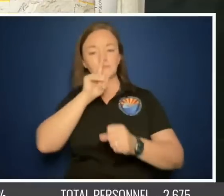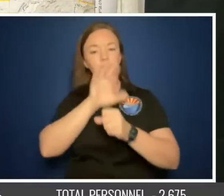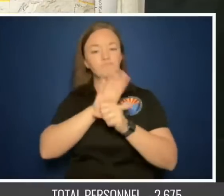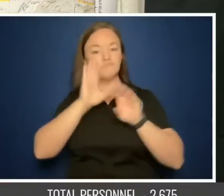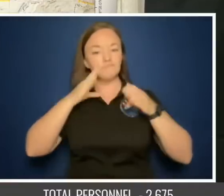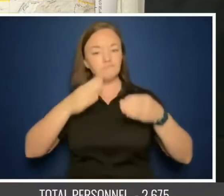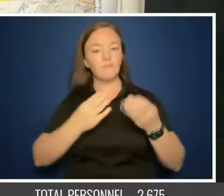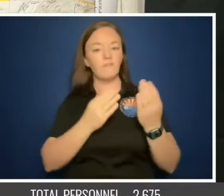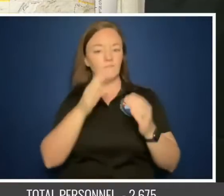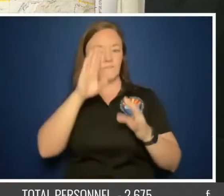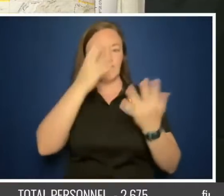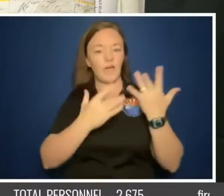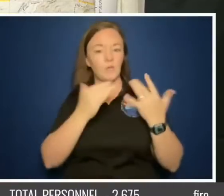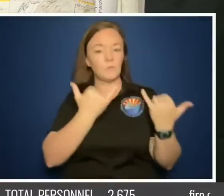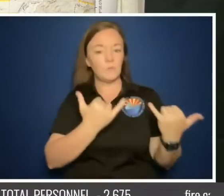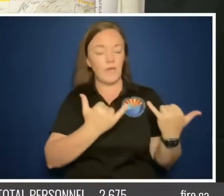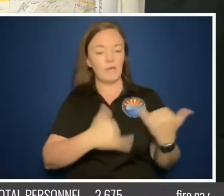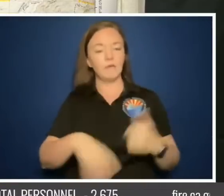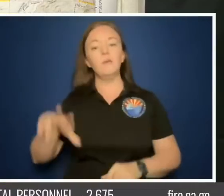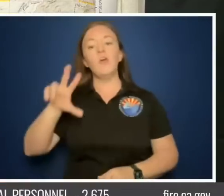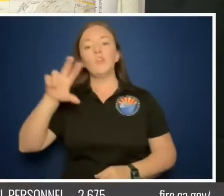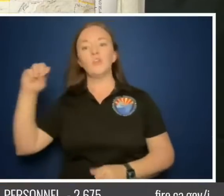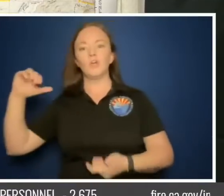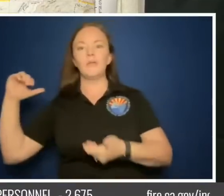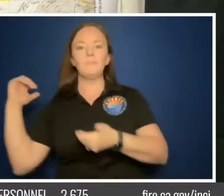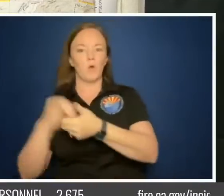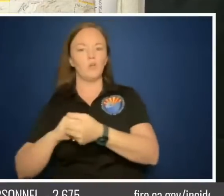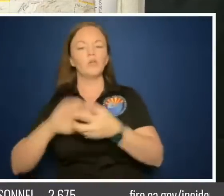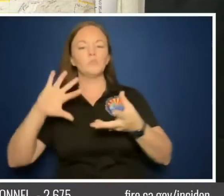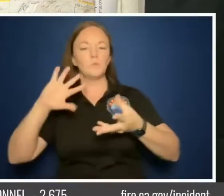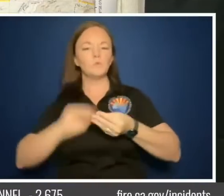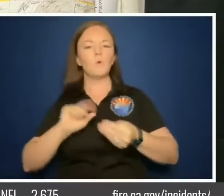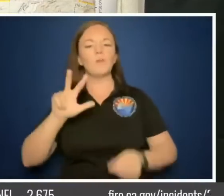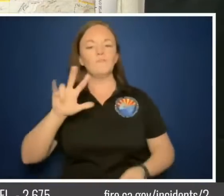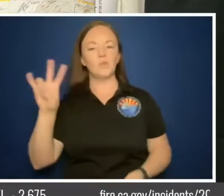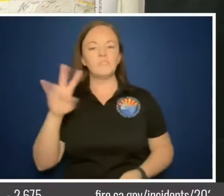today, and 30 mutual aids, so a total of 37